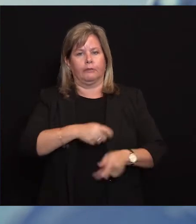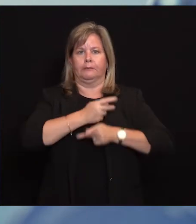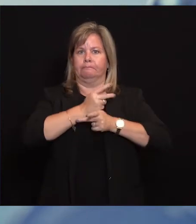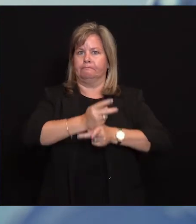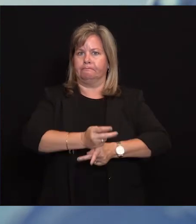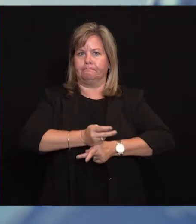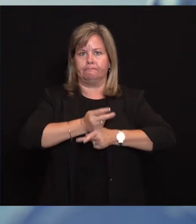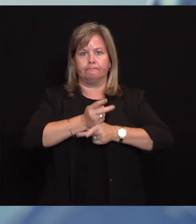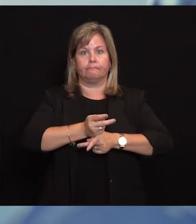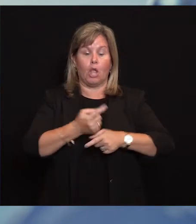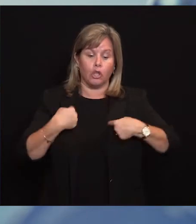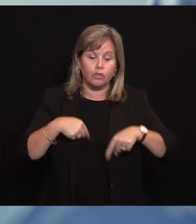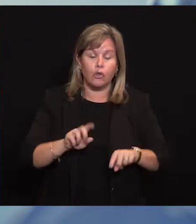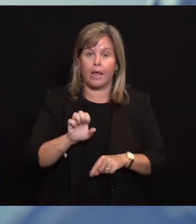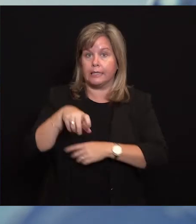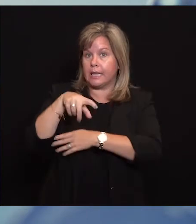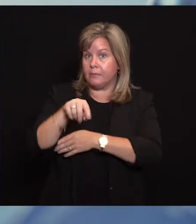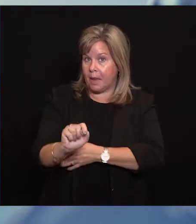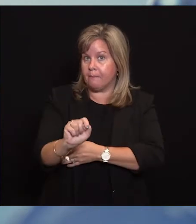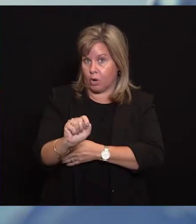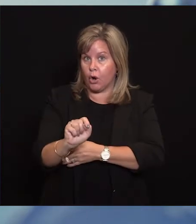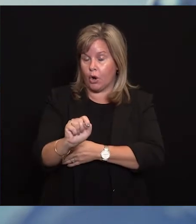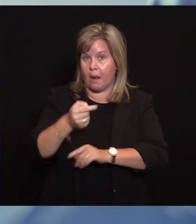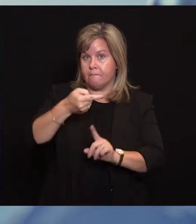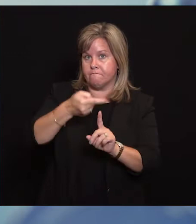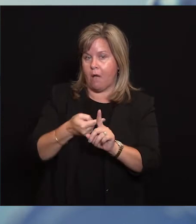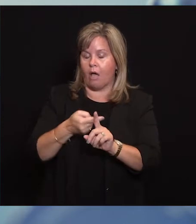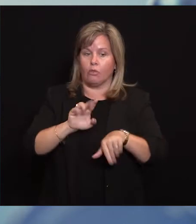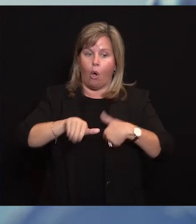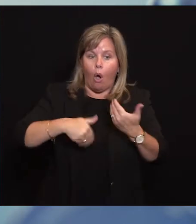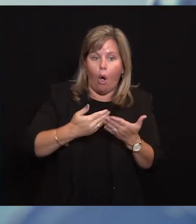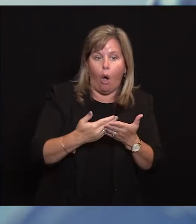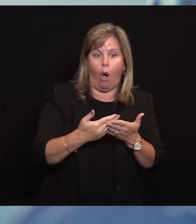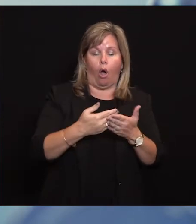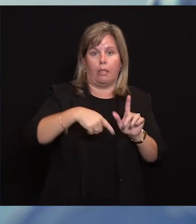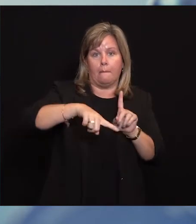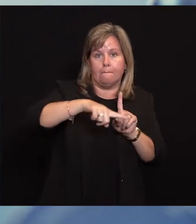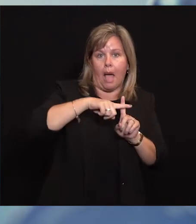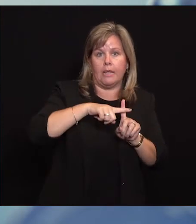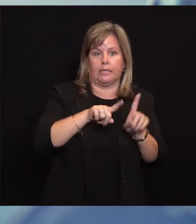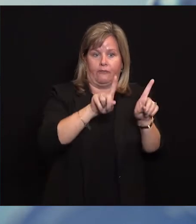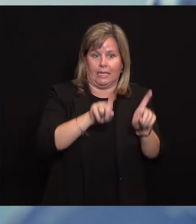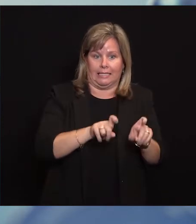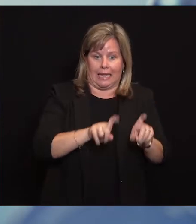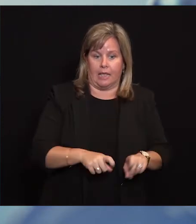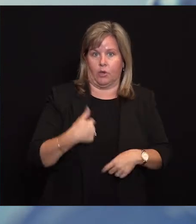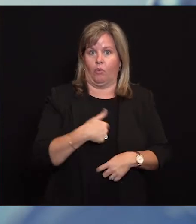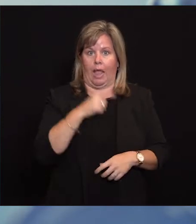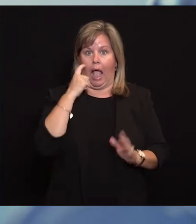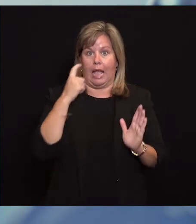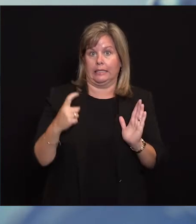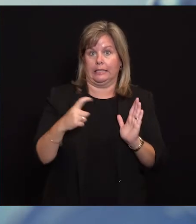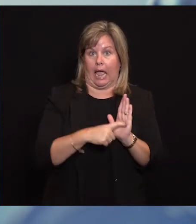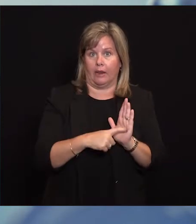September, of all the tests that we've done, of all the positive tests, the cases that we've identified,